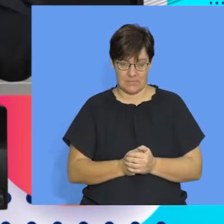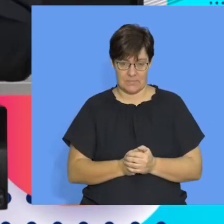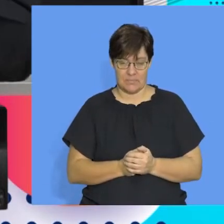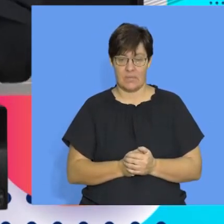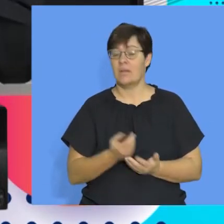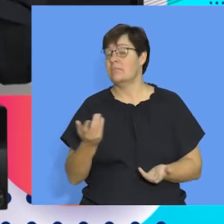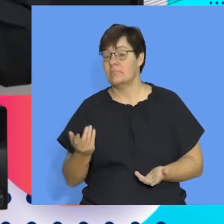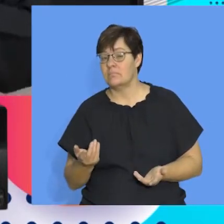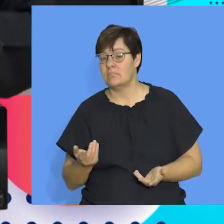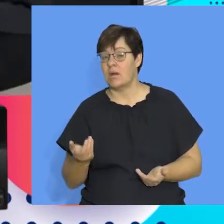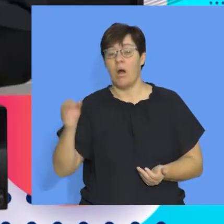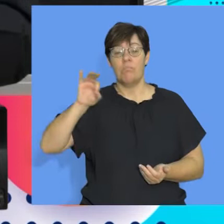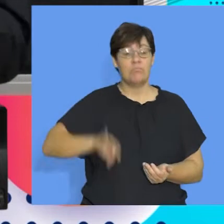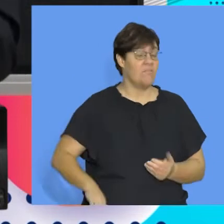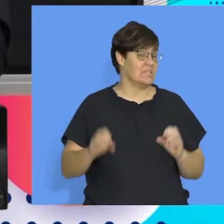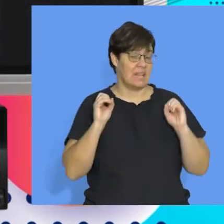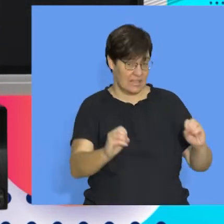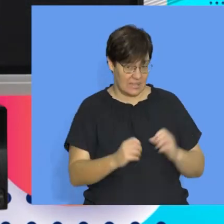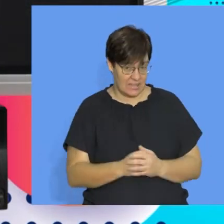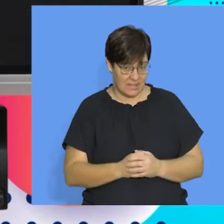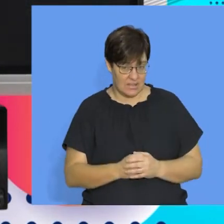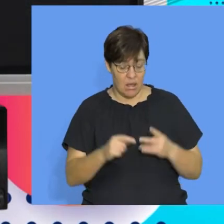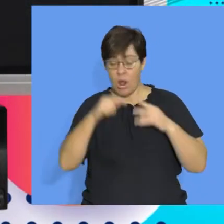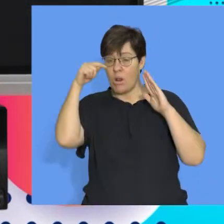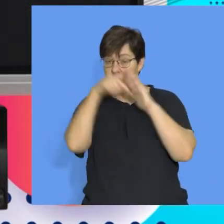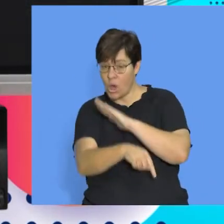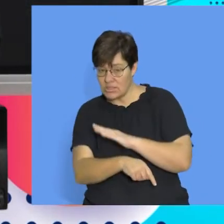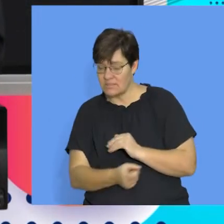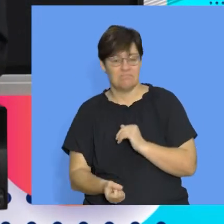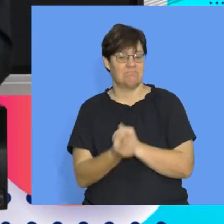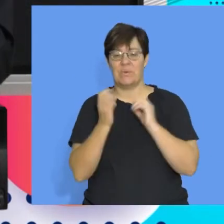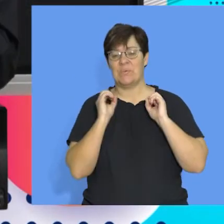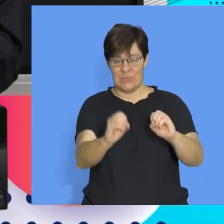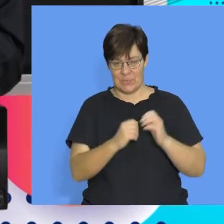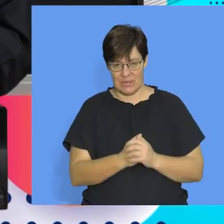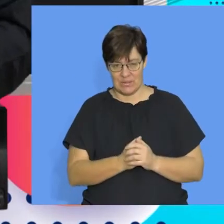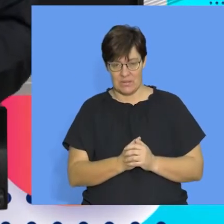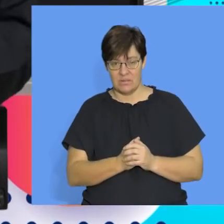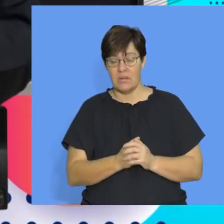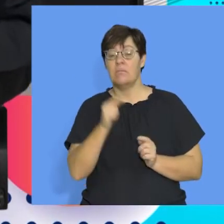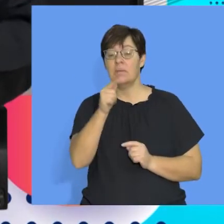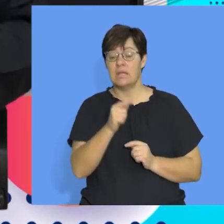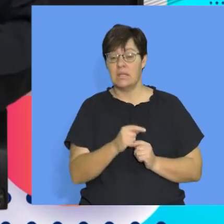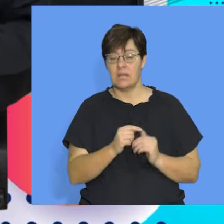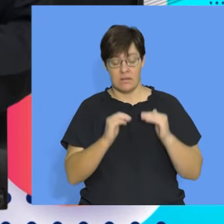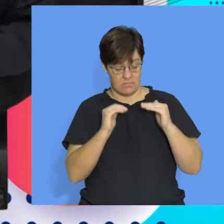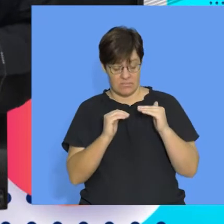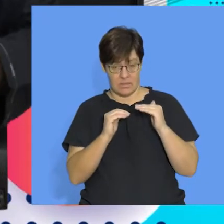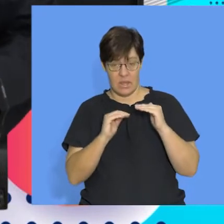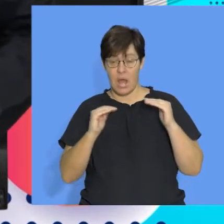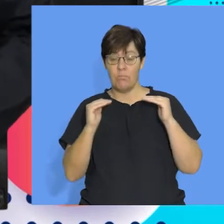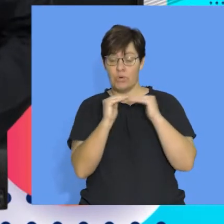no profit is being made and no loss is being made. But the moment you produce more than the break-even